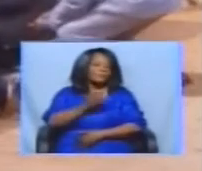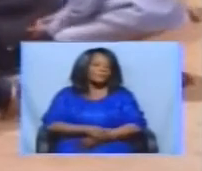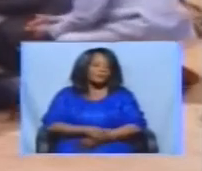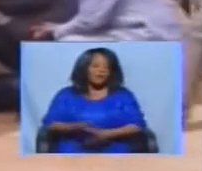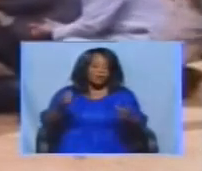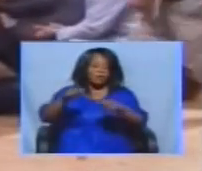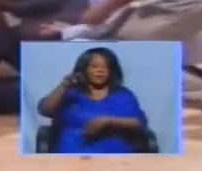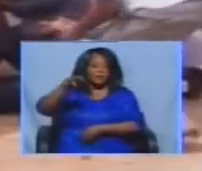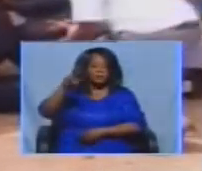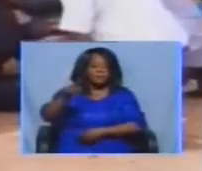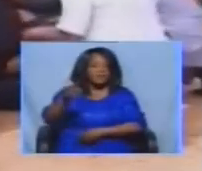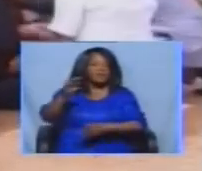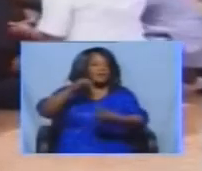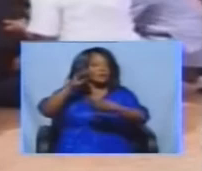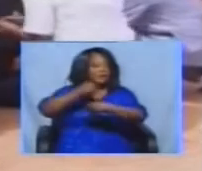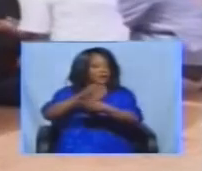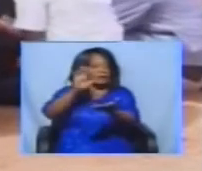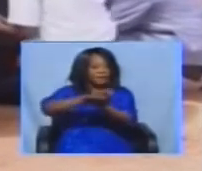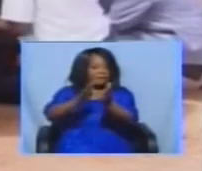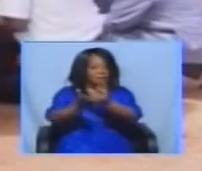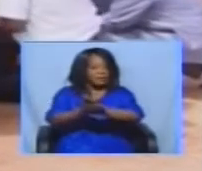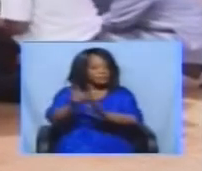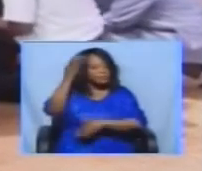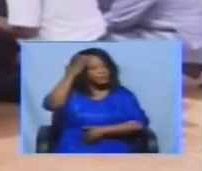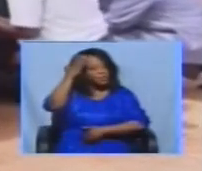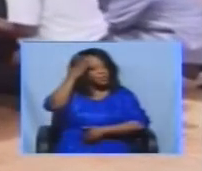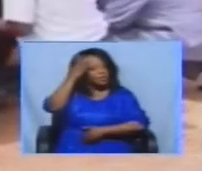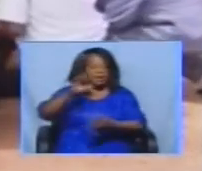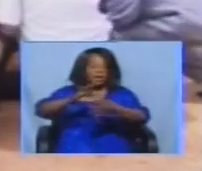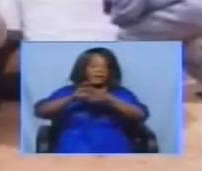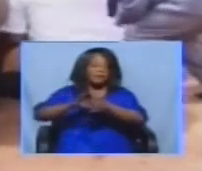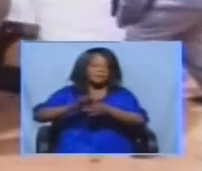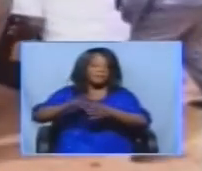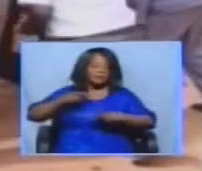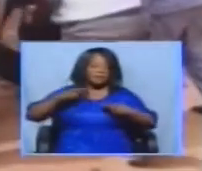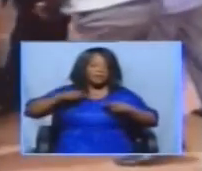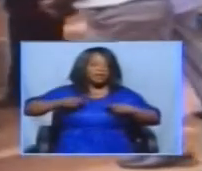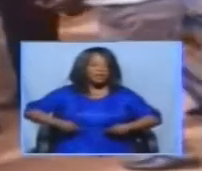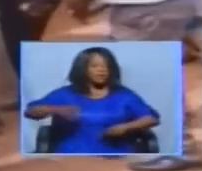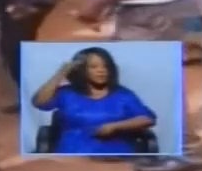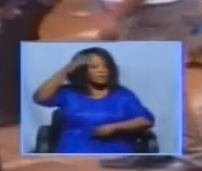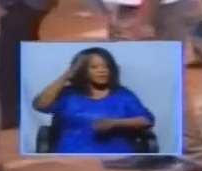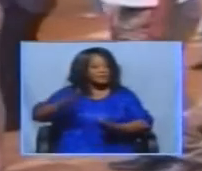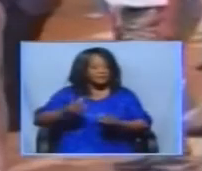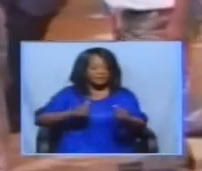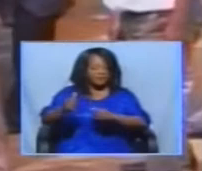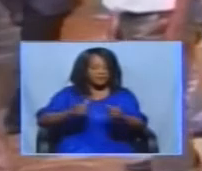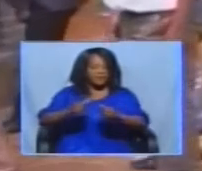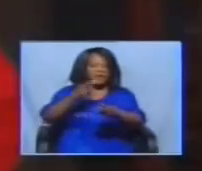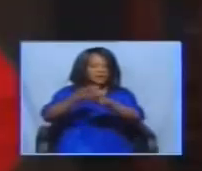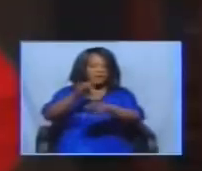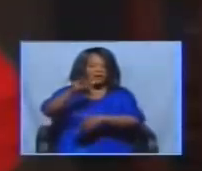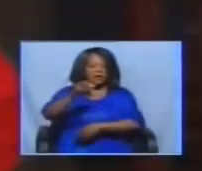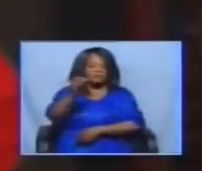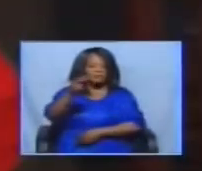Mansa Central Member of Parliament Chitalo Chilufya, accompanied by Ministry of Health Permanent Secretary for Administration John Moyo, paid